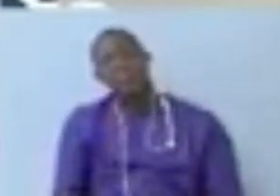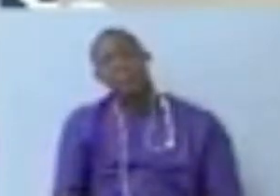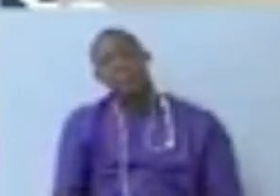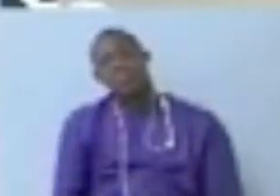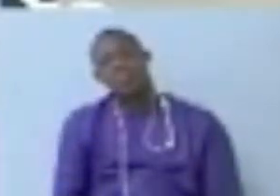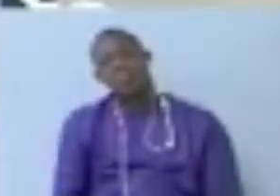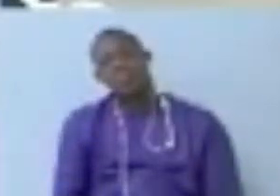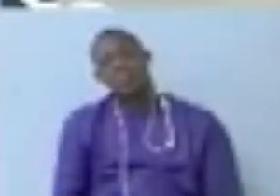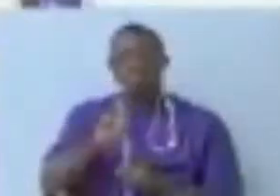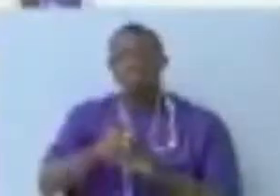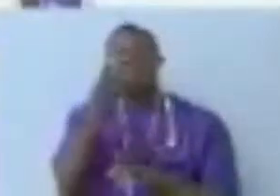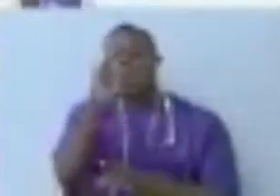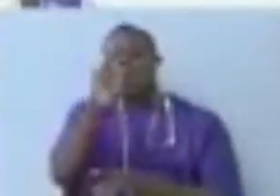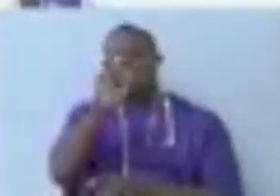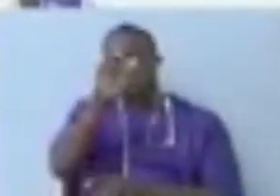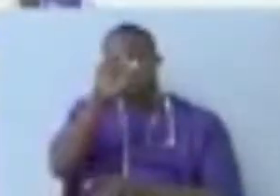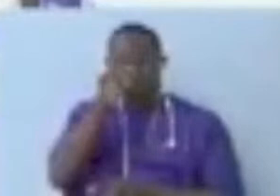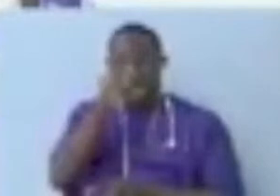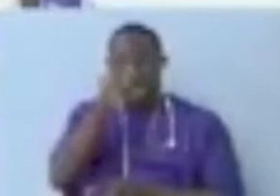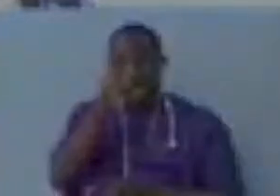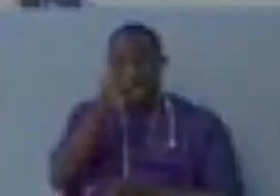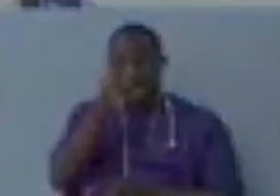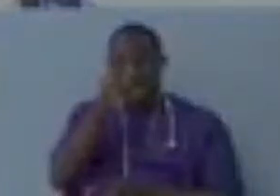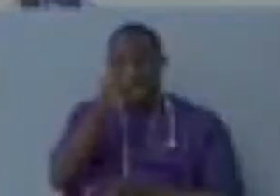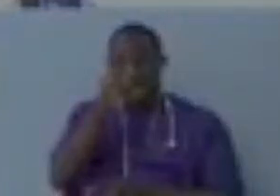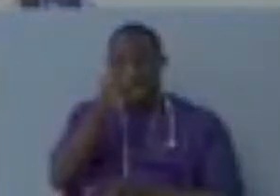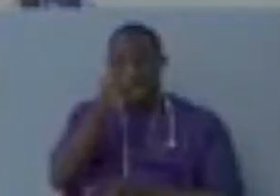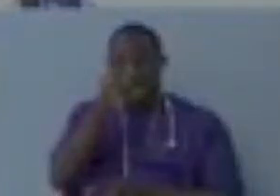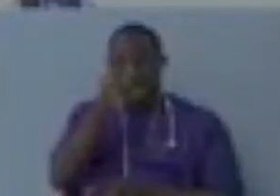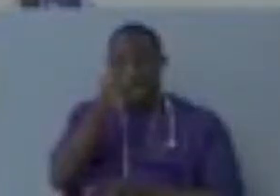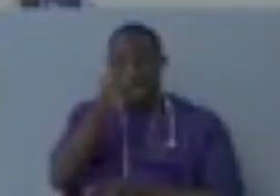first place, I am saying he said I received him at the gates.